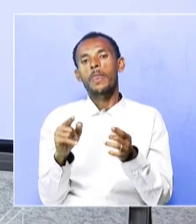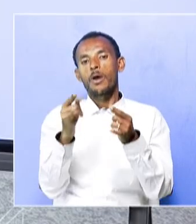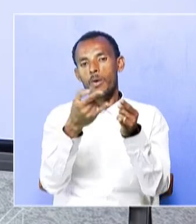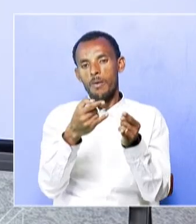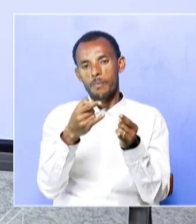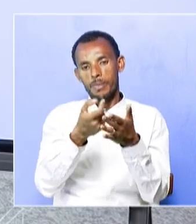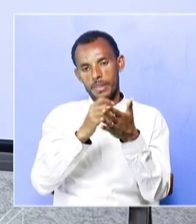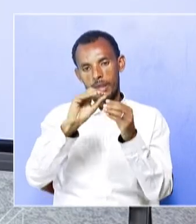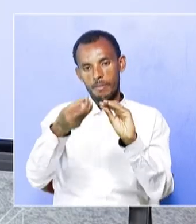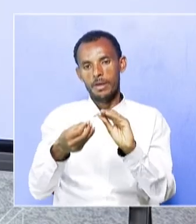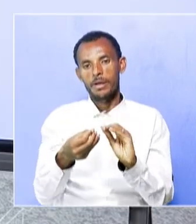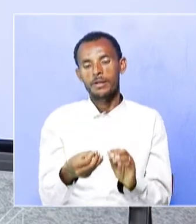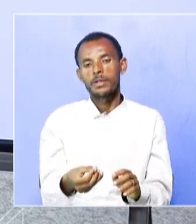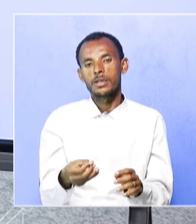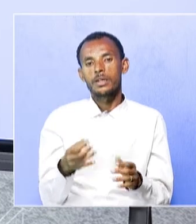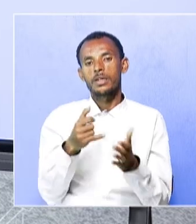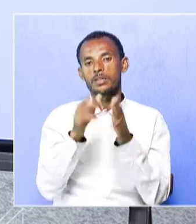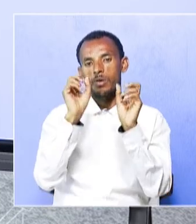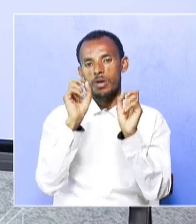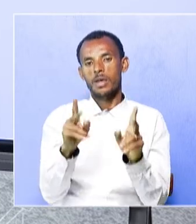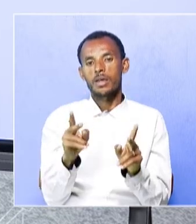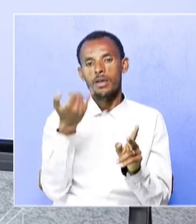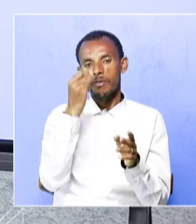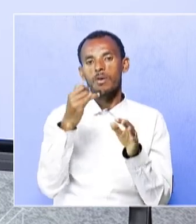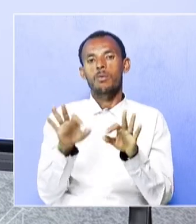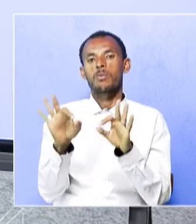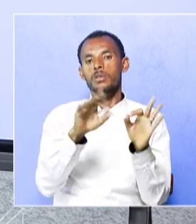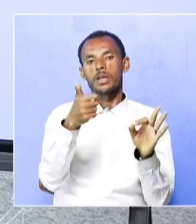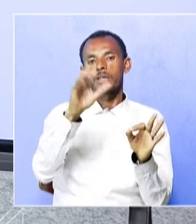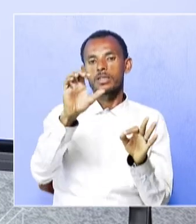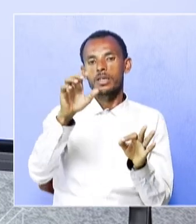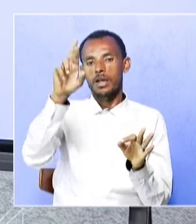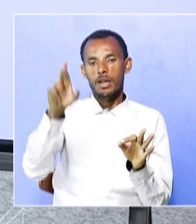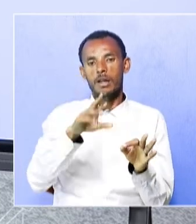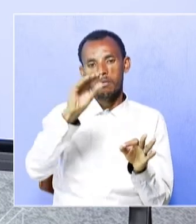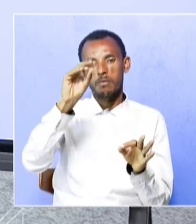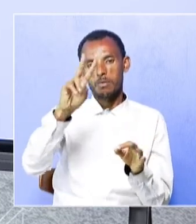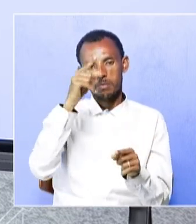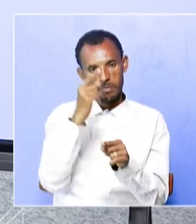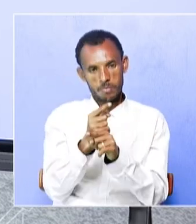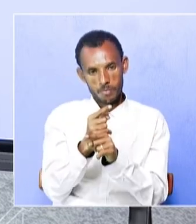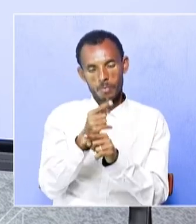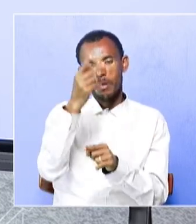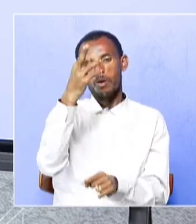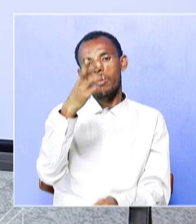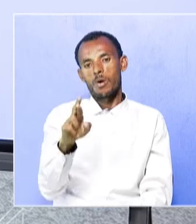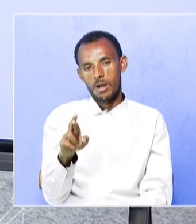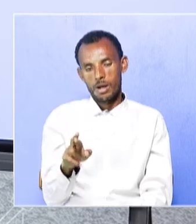certain number. So it's okay if you put AC is radical 52 centimeter, or